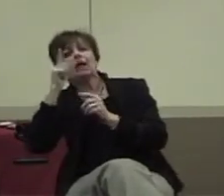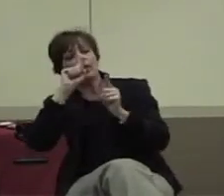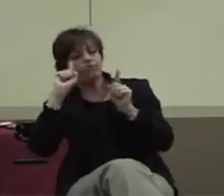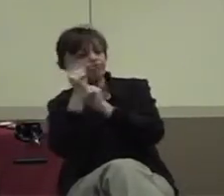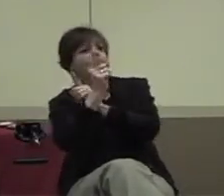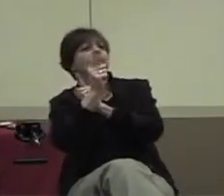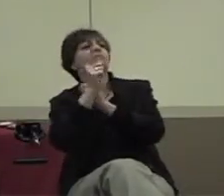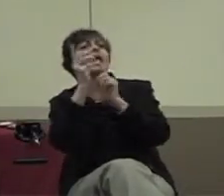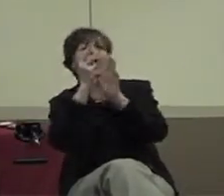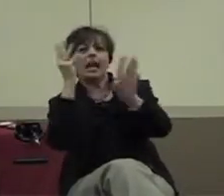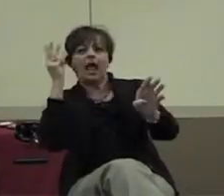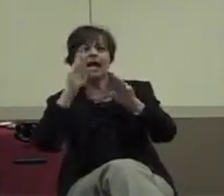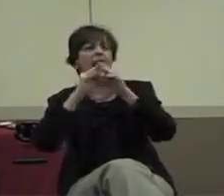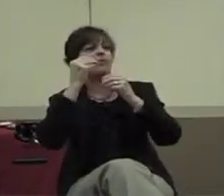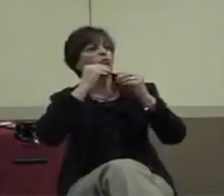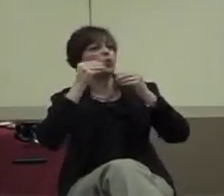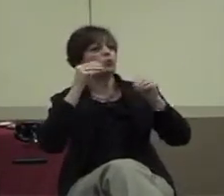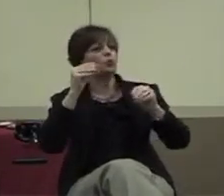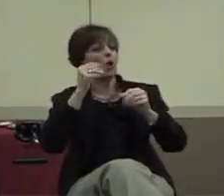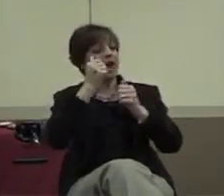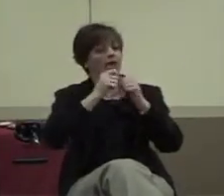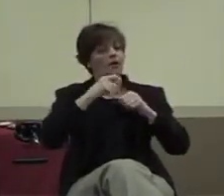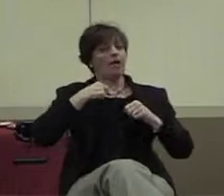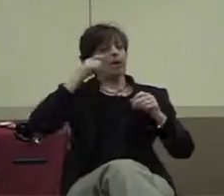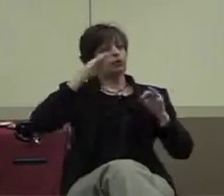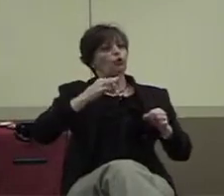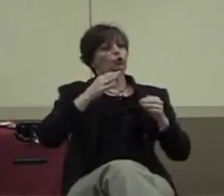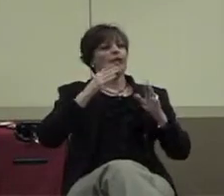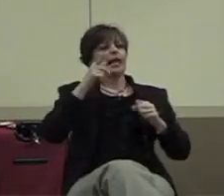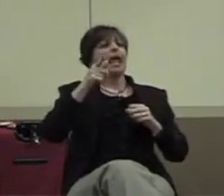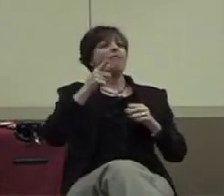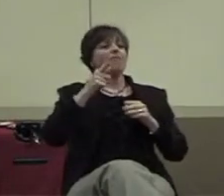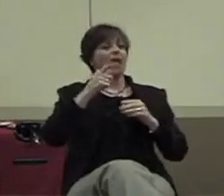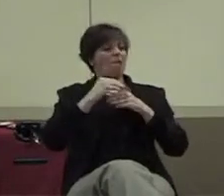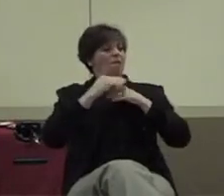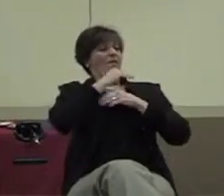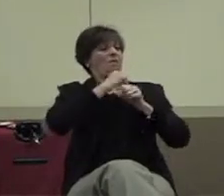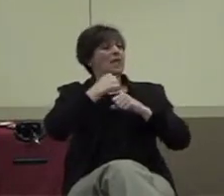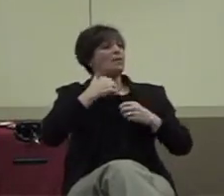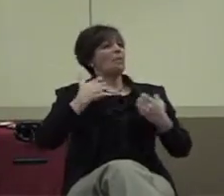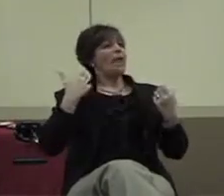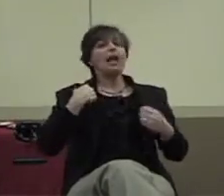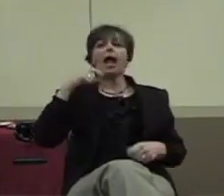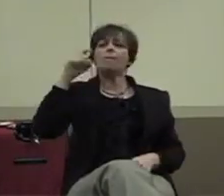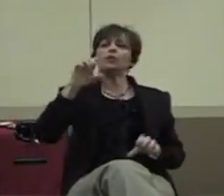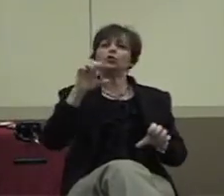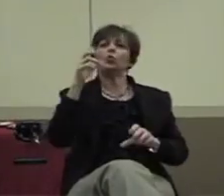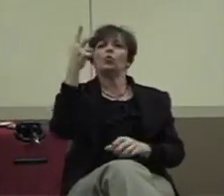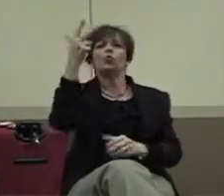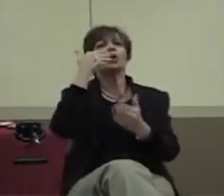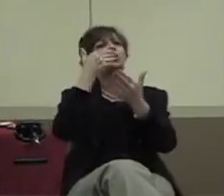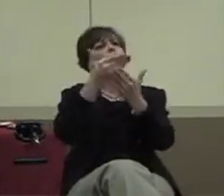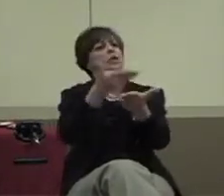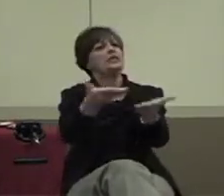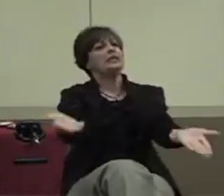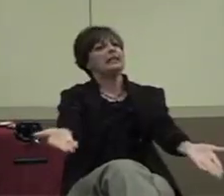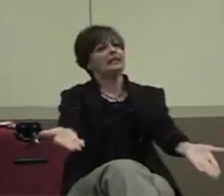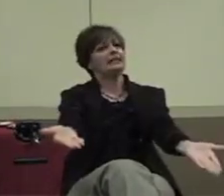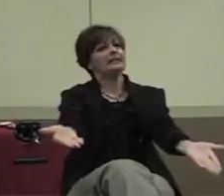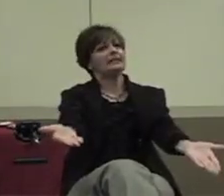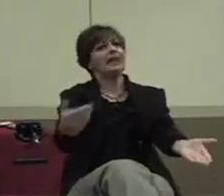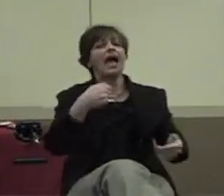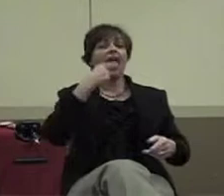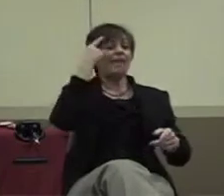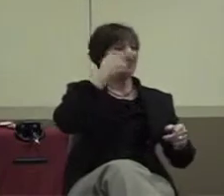store. Every time I choose to let somebody make me mad, I have to do 3 good deeds. I figure that's bad karma if I let